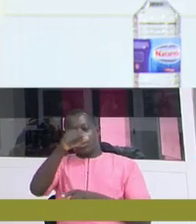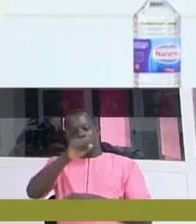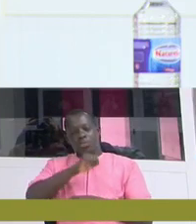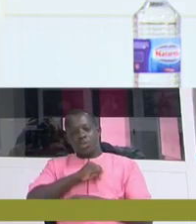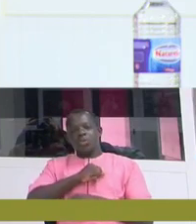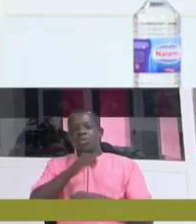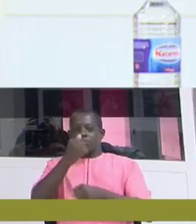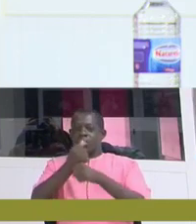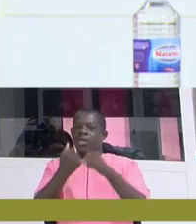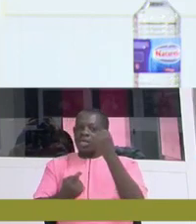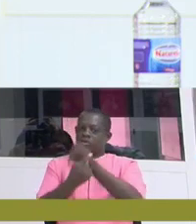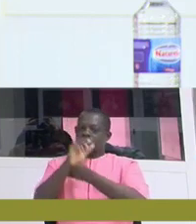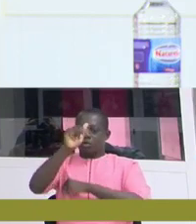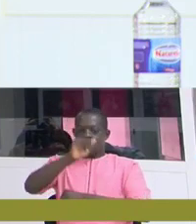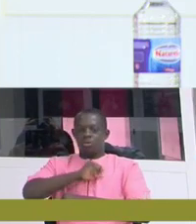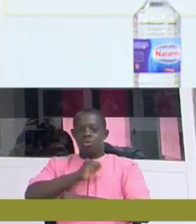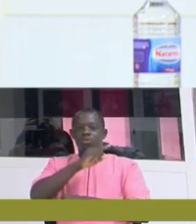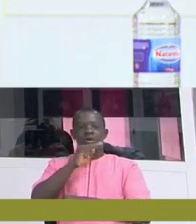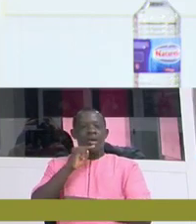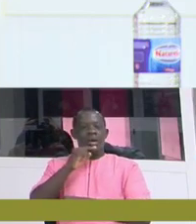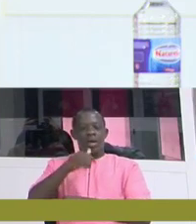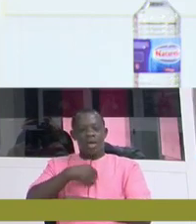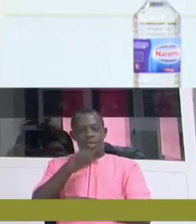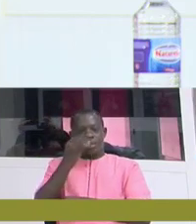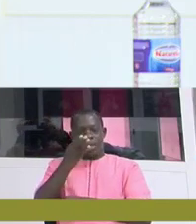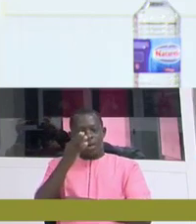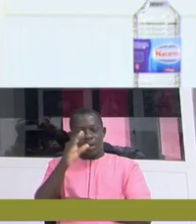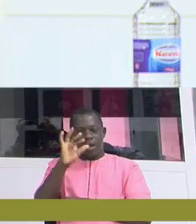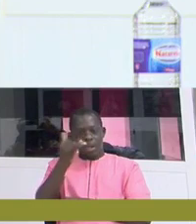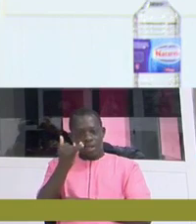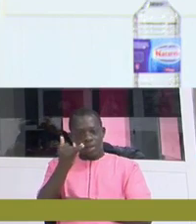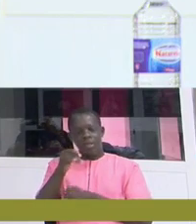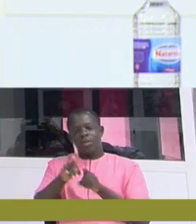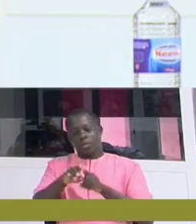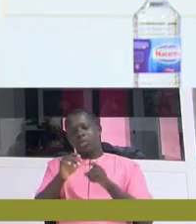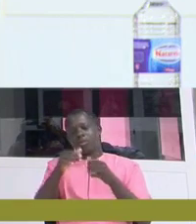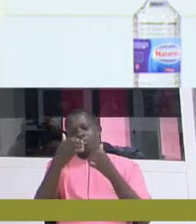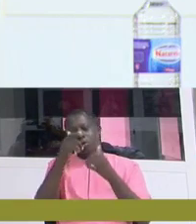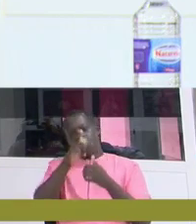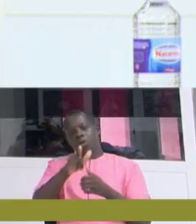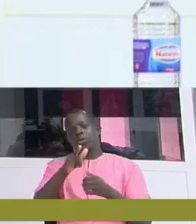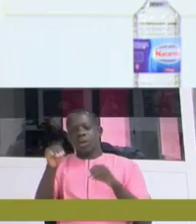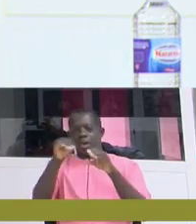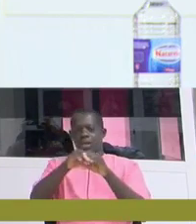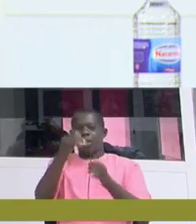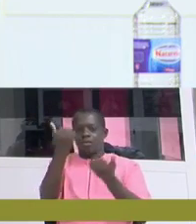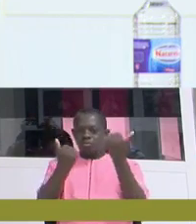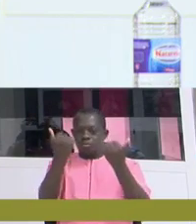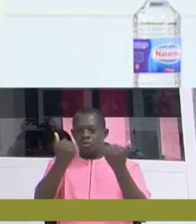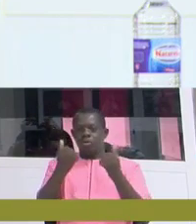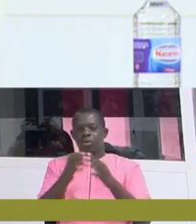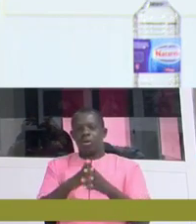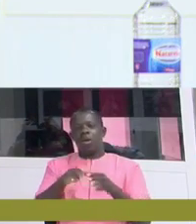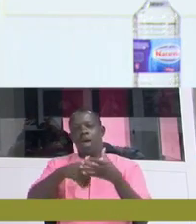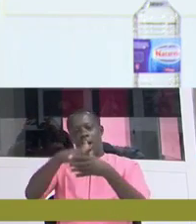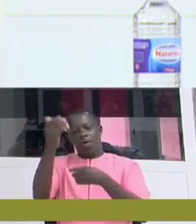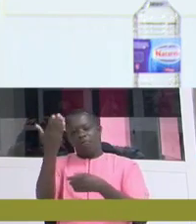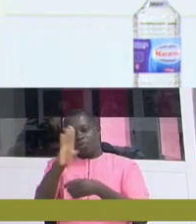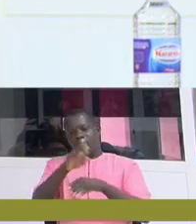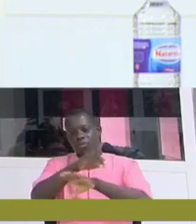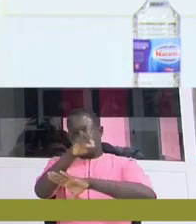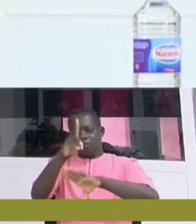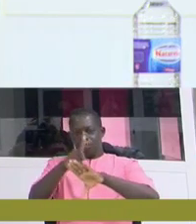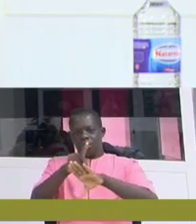you will insult your own mother. Kai ye? I said, yeah. I took a vehicle. I went